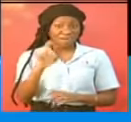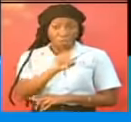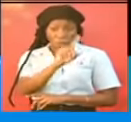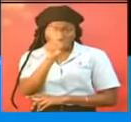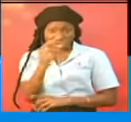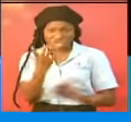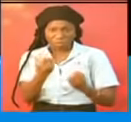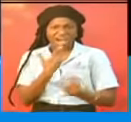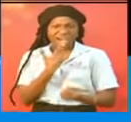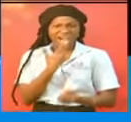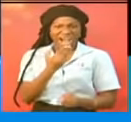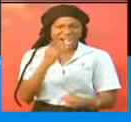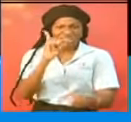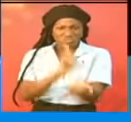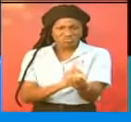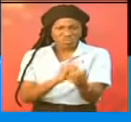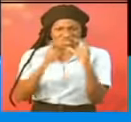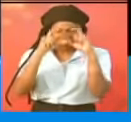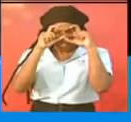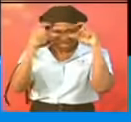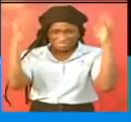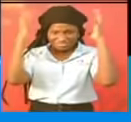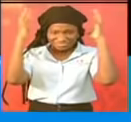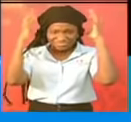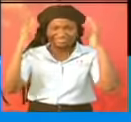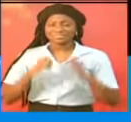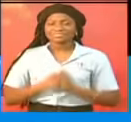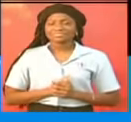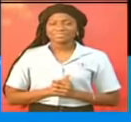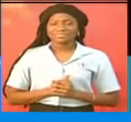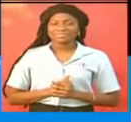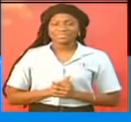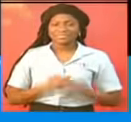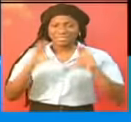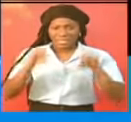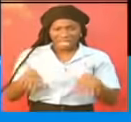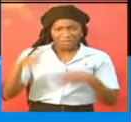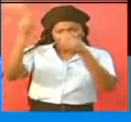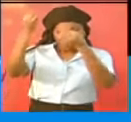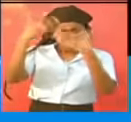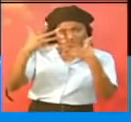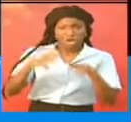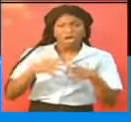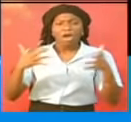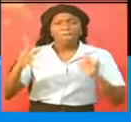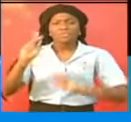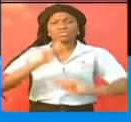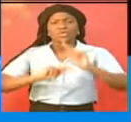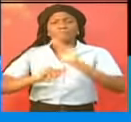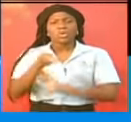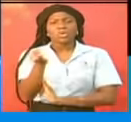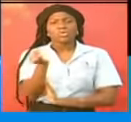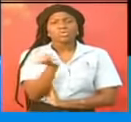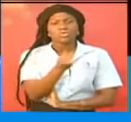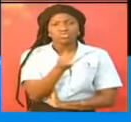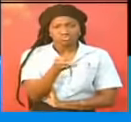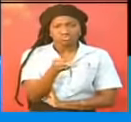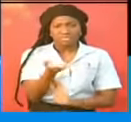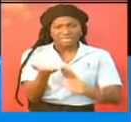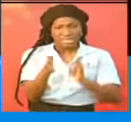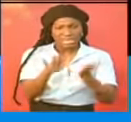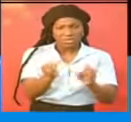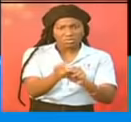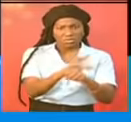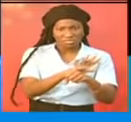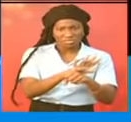be able to have the information now, but can you give us an idea how many people who have passed away have had a